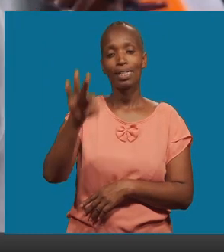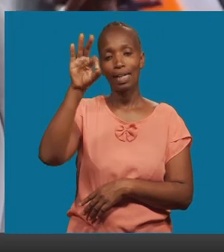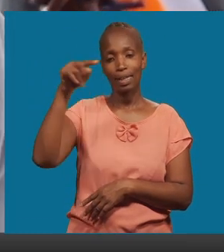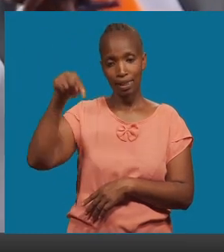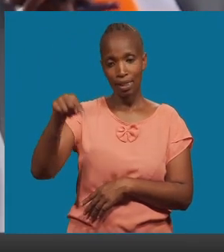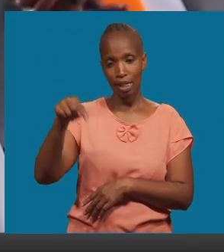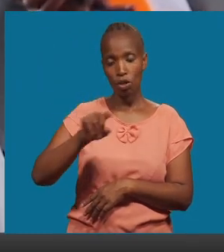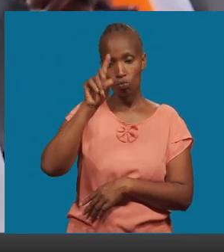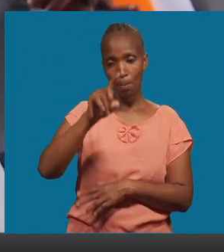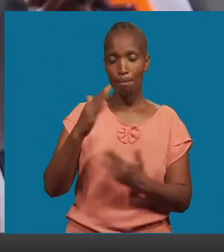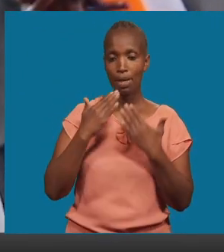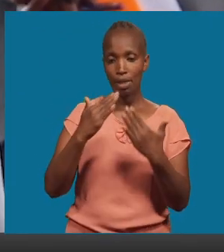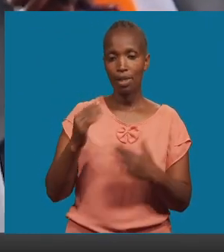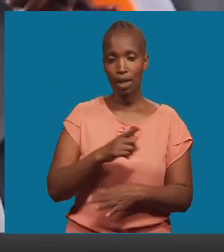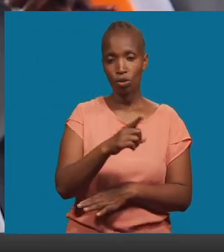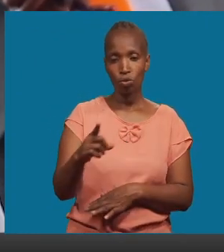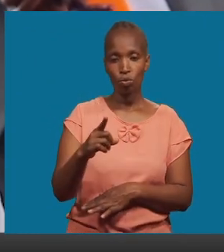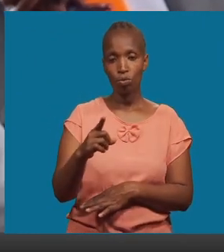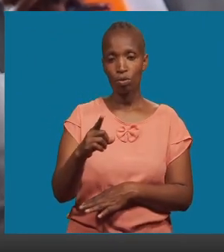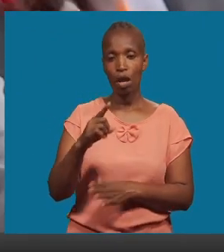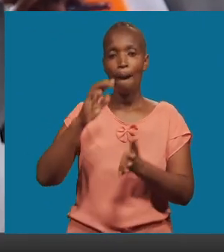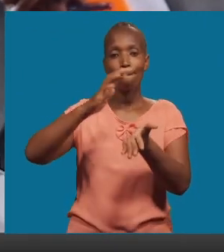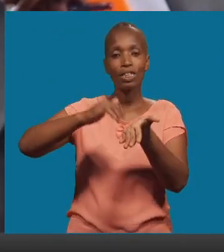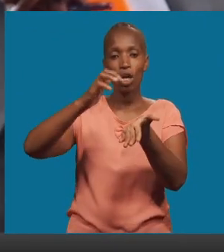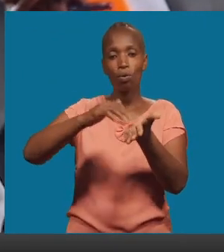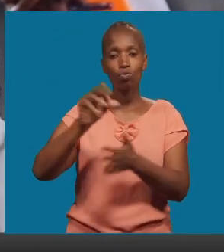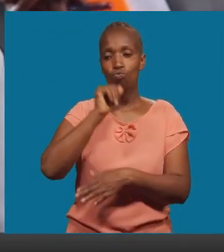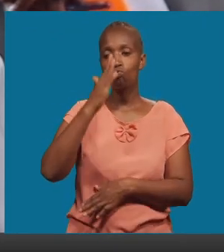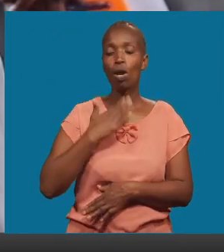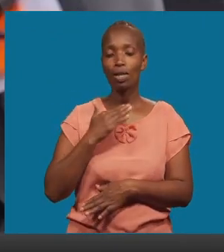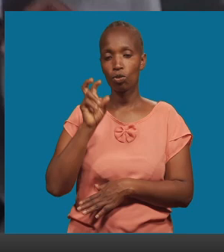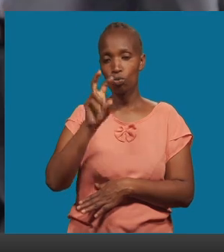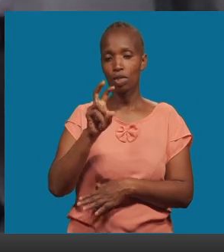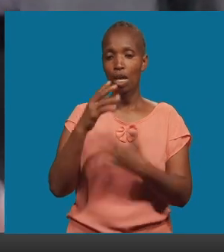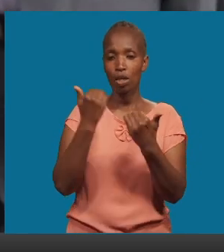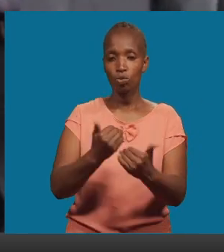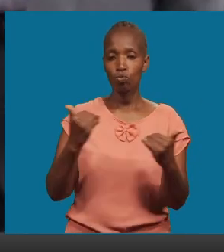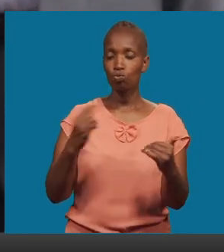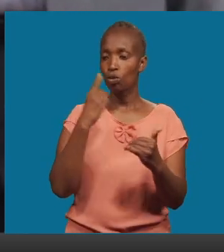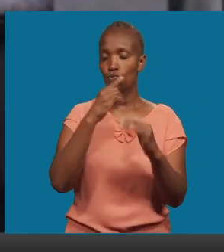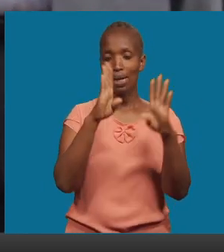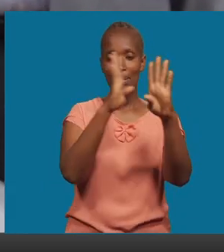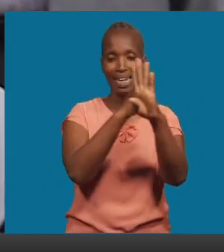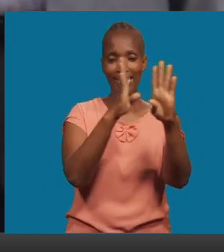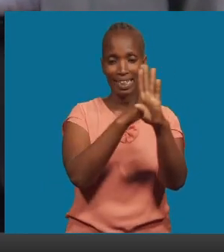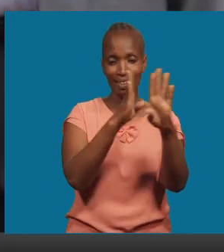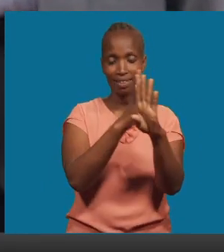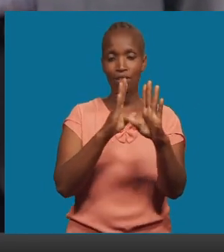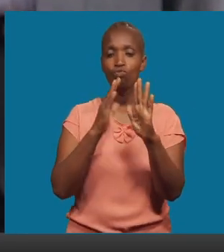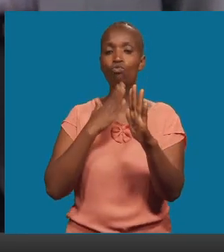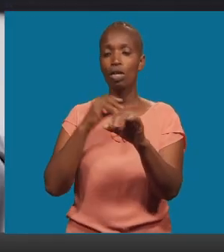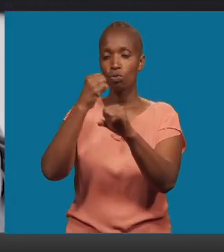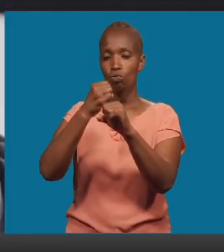are taking care of these children, I want to thank you. Kwa sababu wengine wanawaficha. Na mimi nimesema Machakos sitaki mtoto wangu